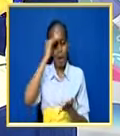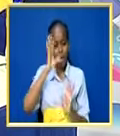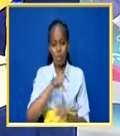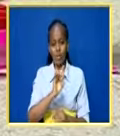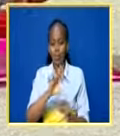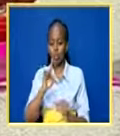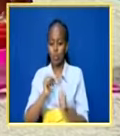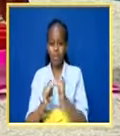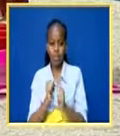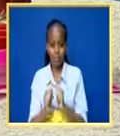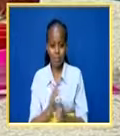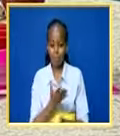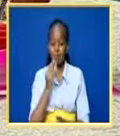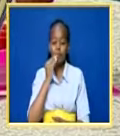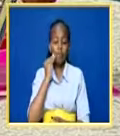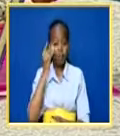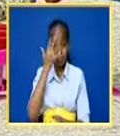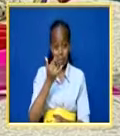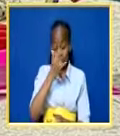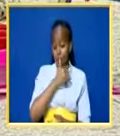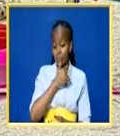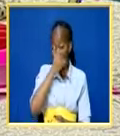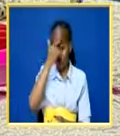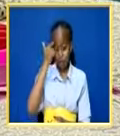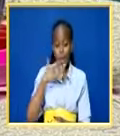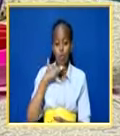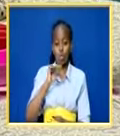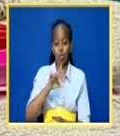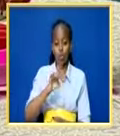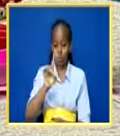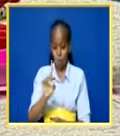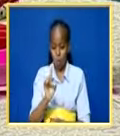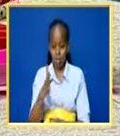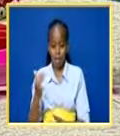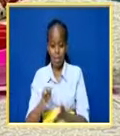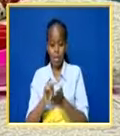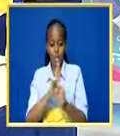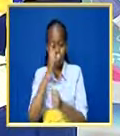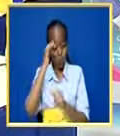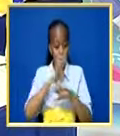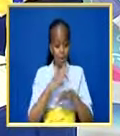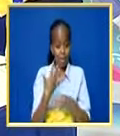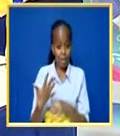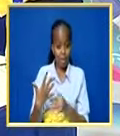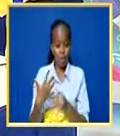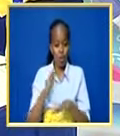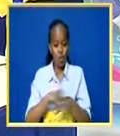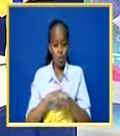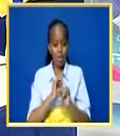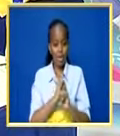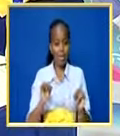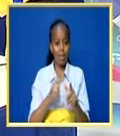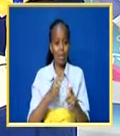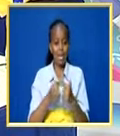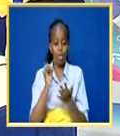at home? Because I want you to choose one of the items that you use for good grooming, draw it on a piece of paper, and then cut it